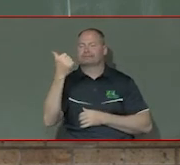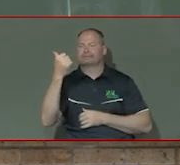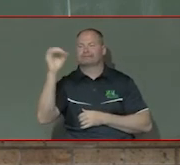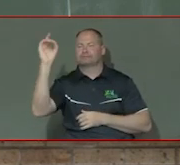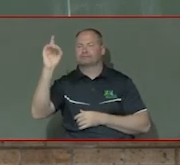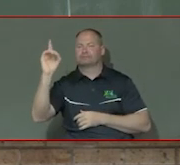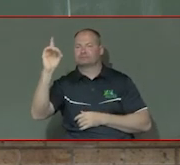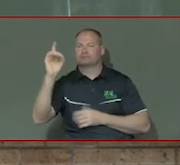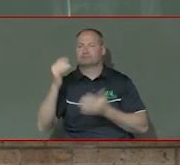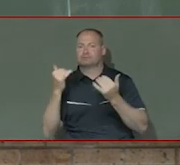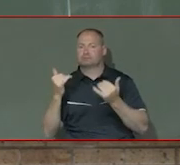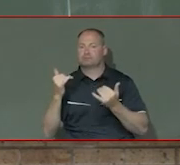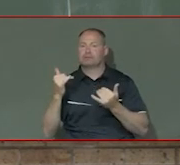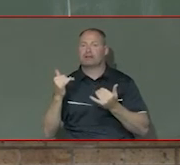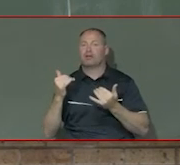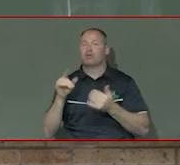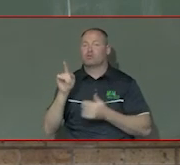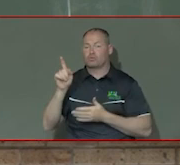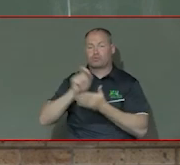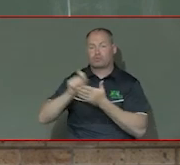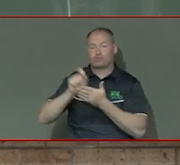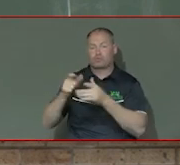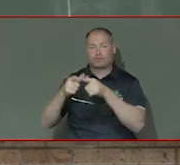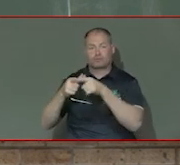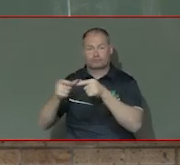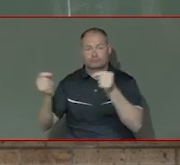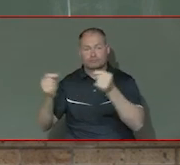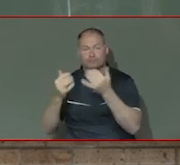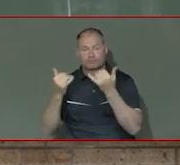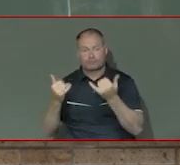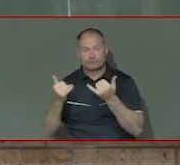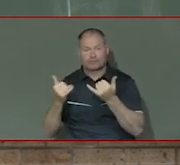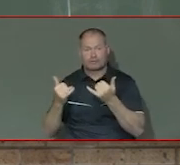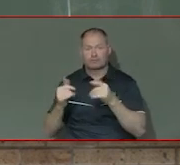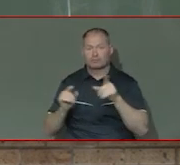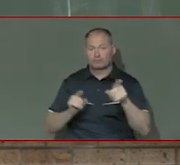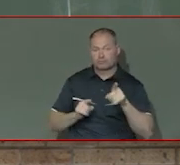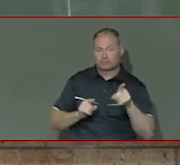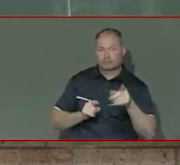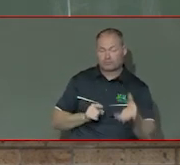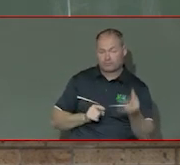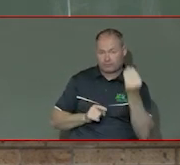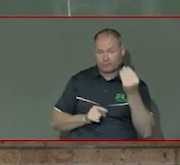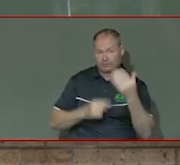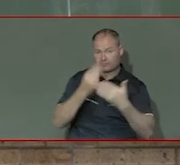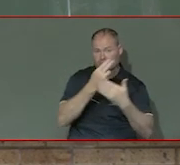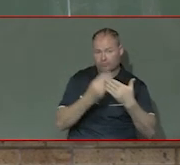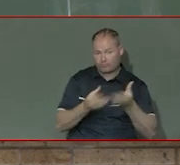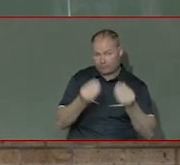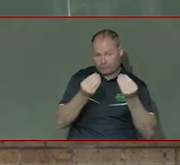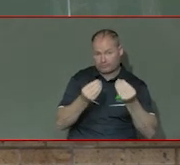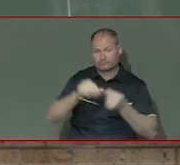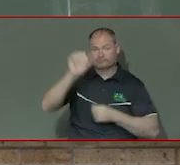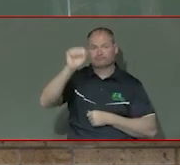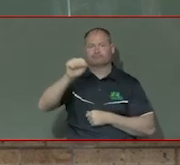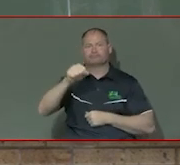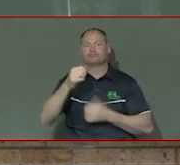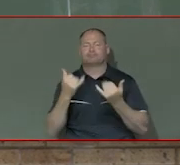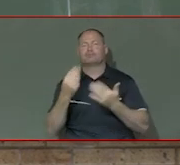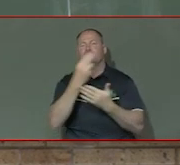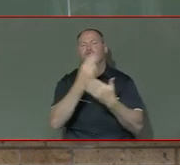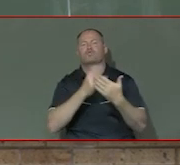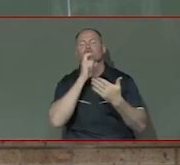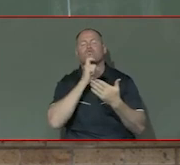Once you've made that angle an acute angle, is that acute angle found in the diagram? Yes. So we can use the